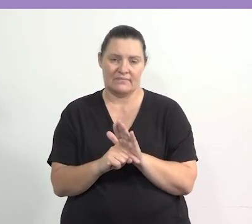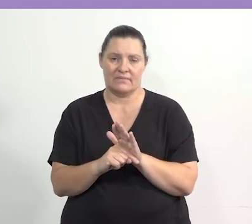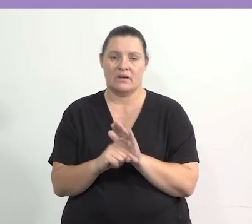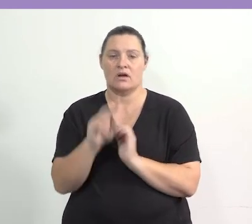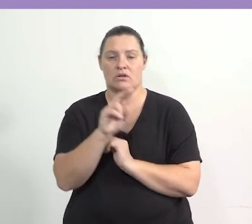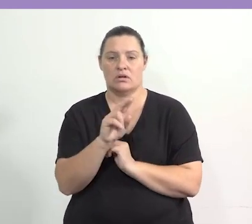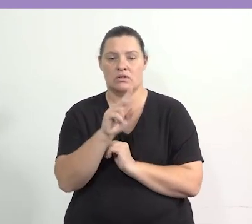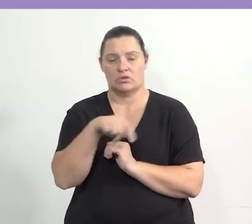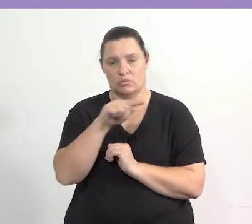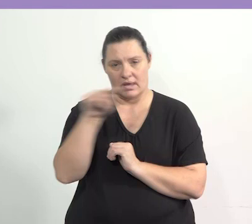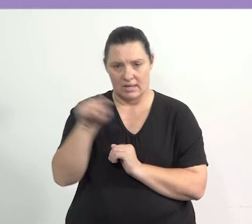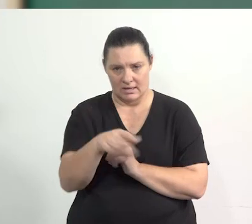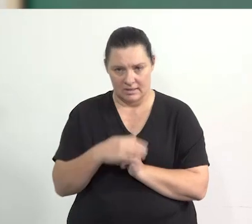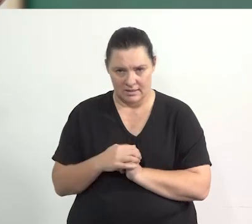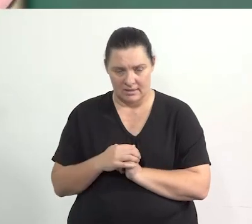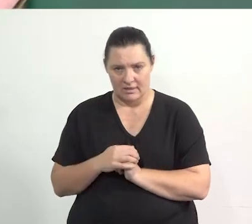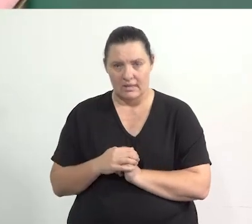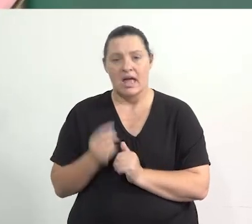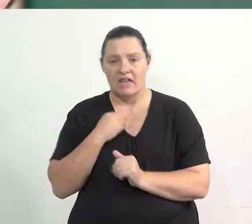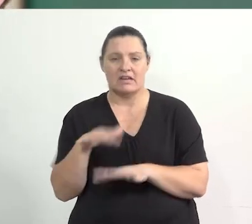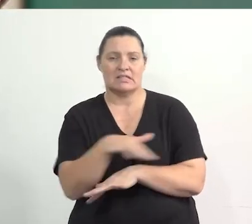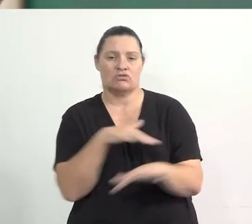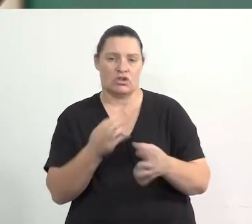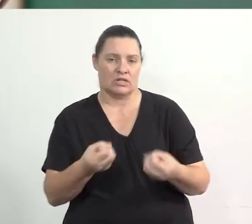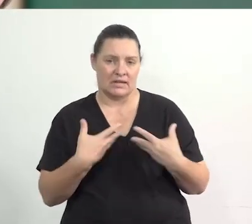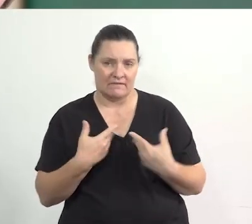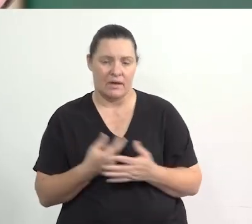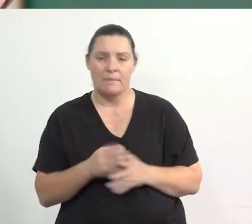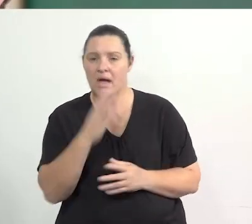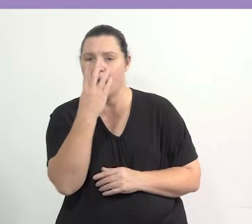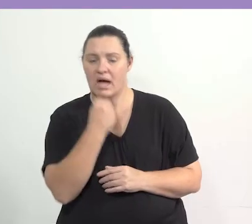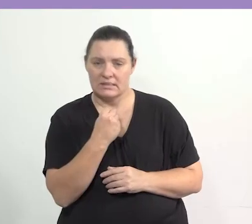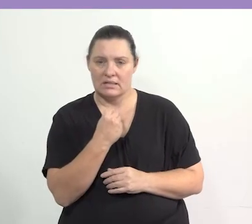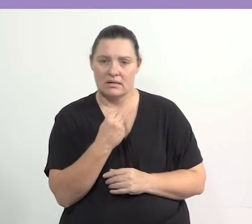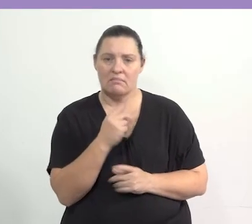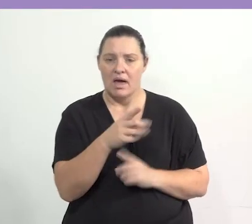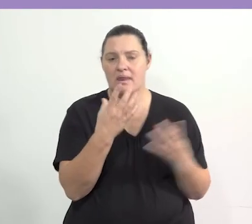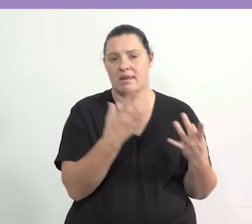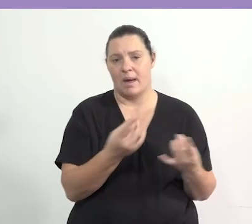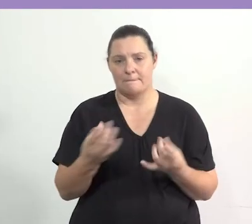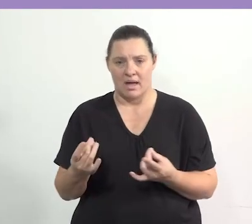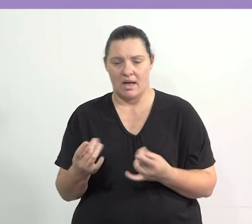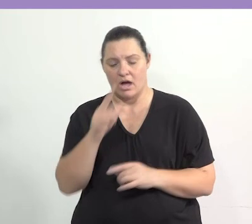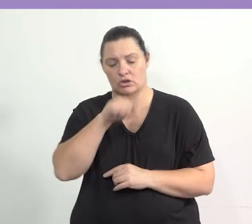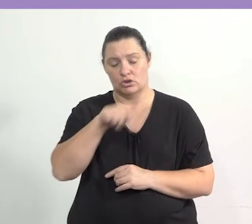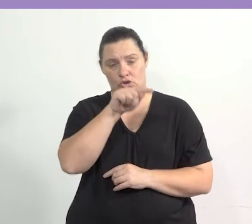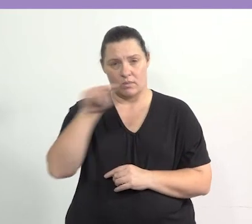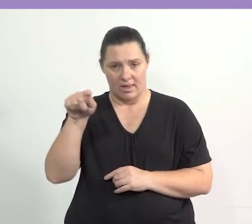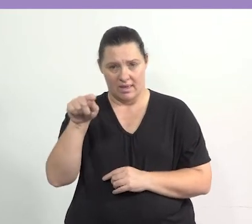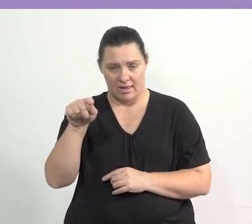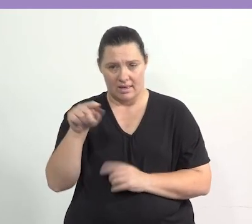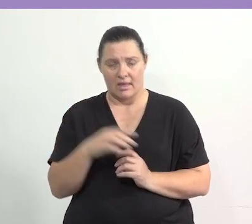negative square root. If I am given a situation where I am asked that a certain number